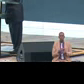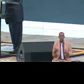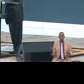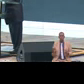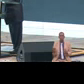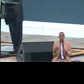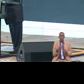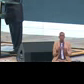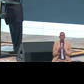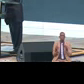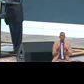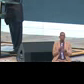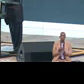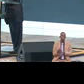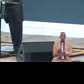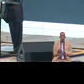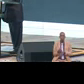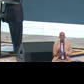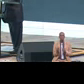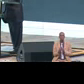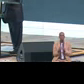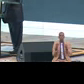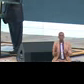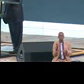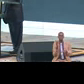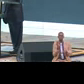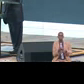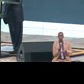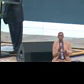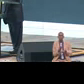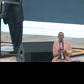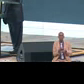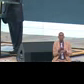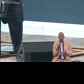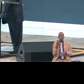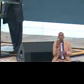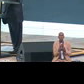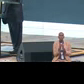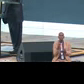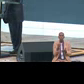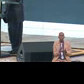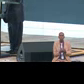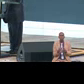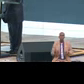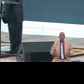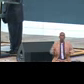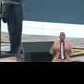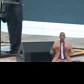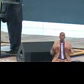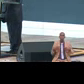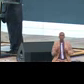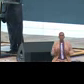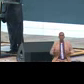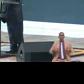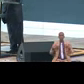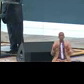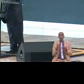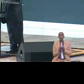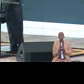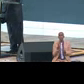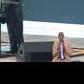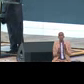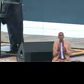God without rebuke. Can you think of a person that lives a life that